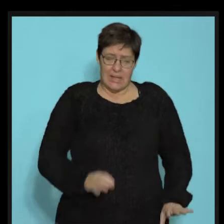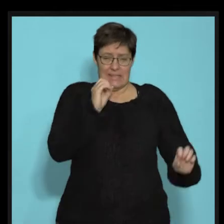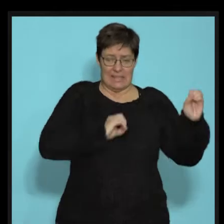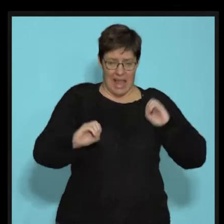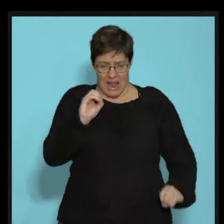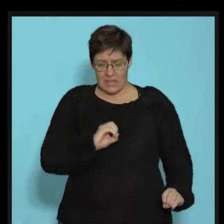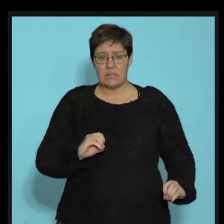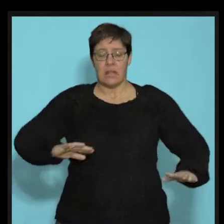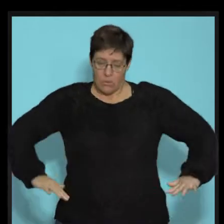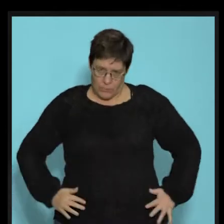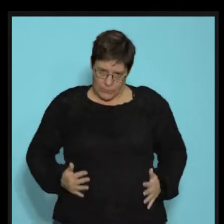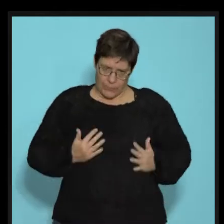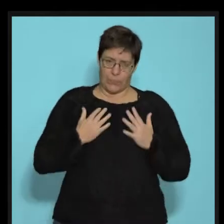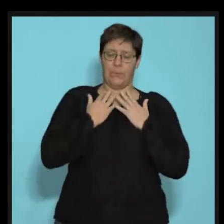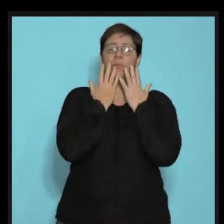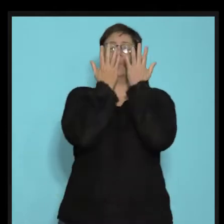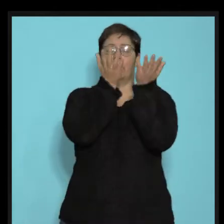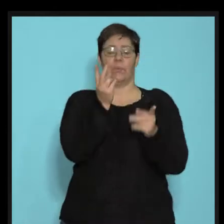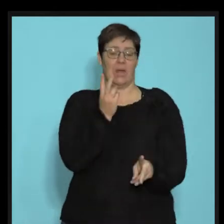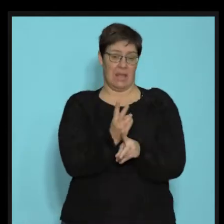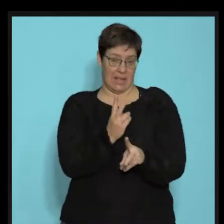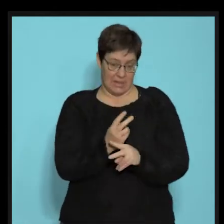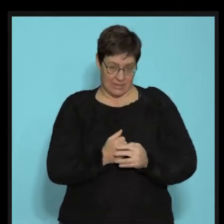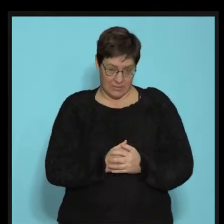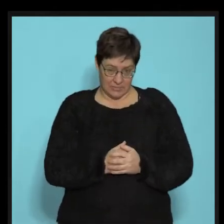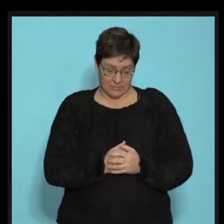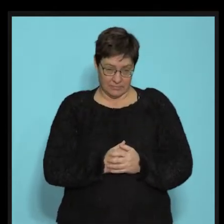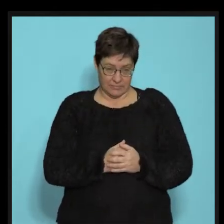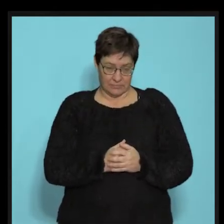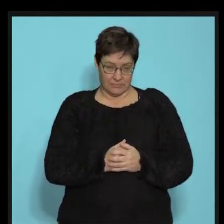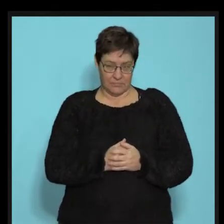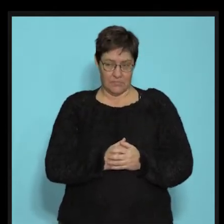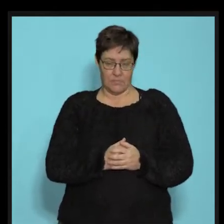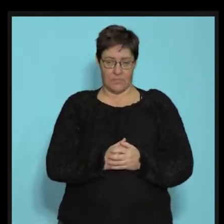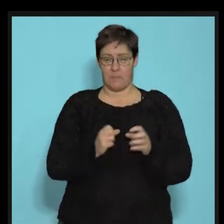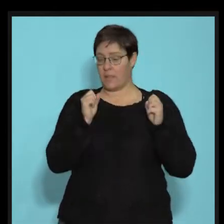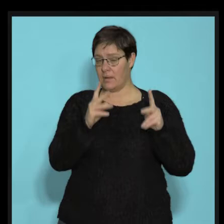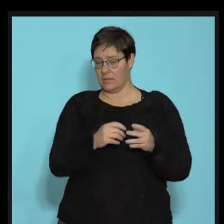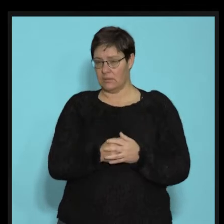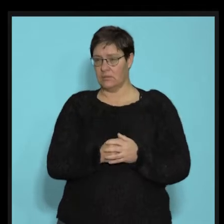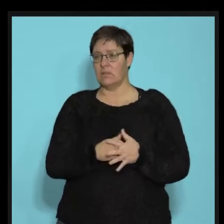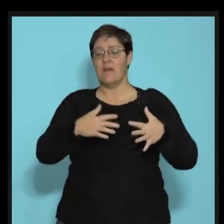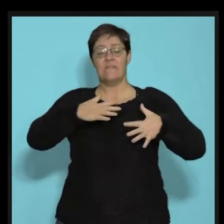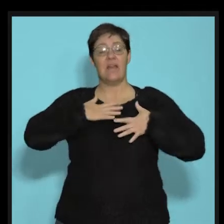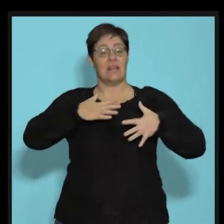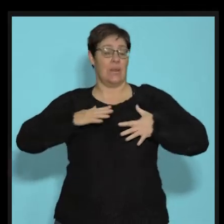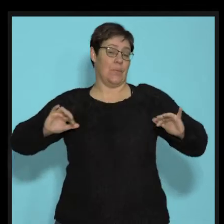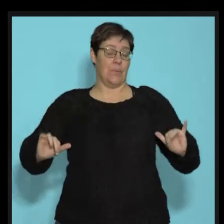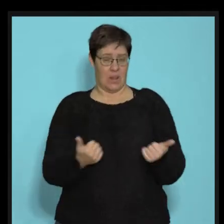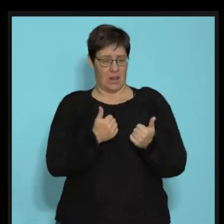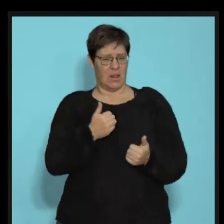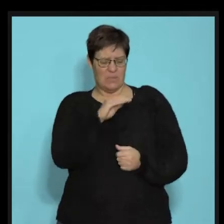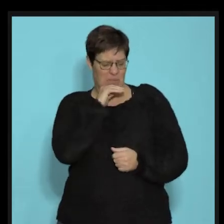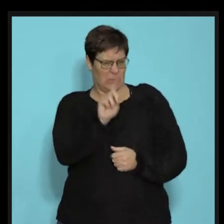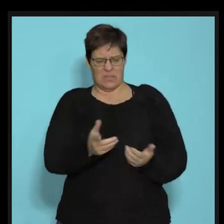get it back out again. This whole concept of in and out. Okay, well ventilated. What does that